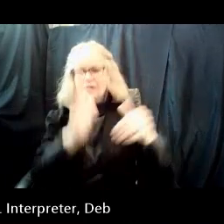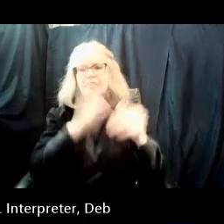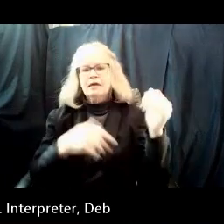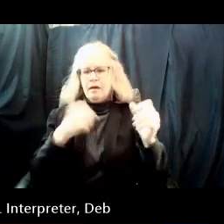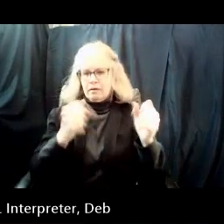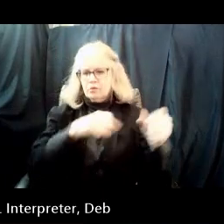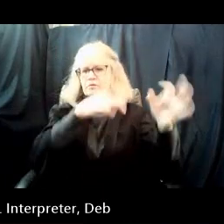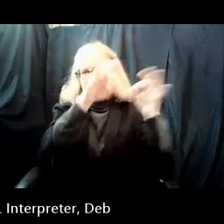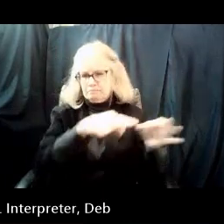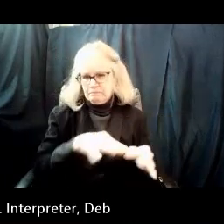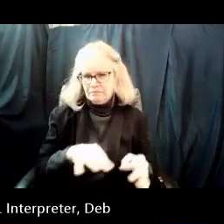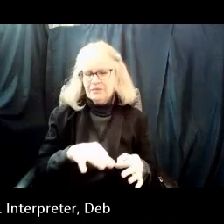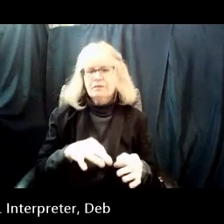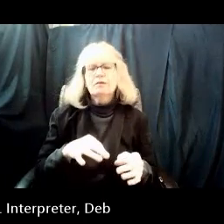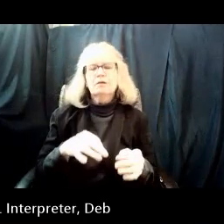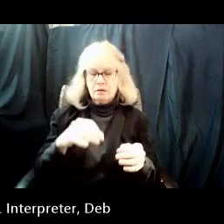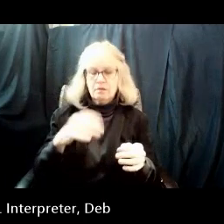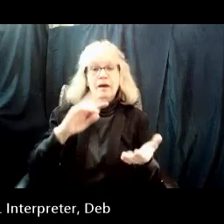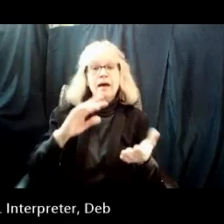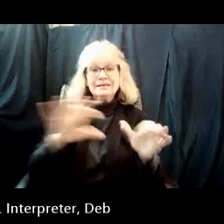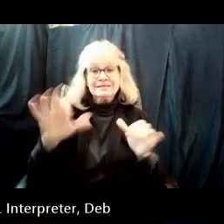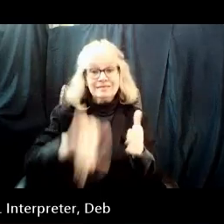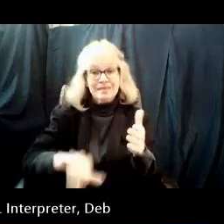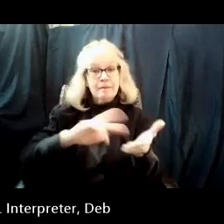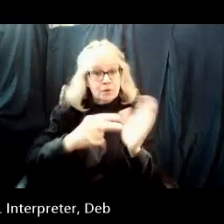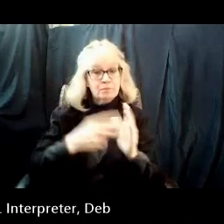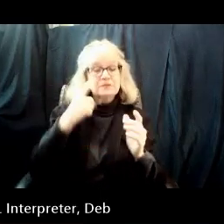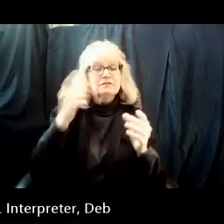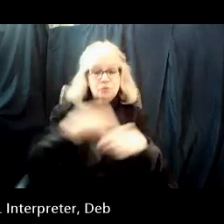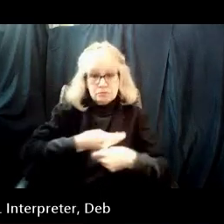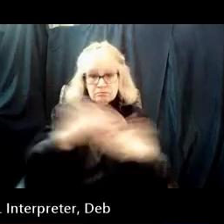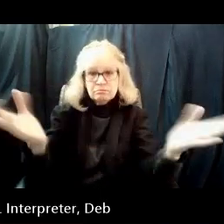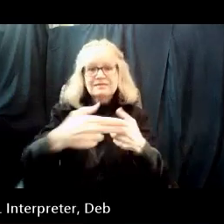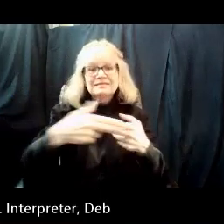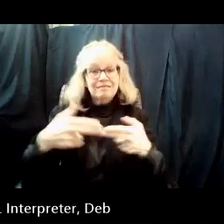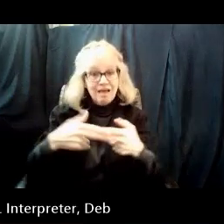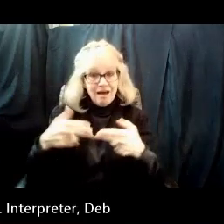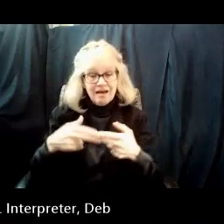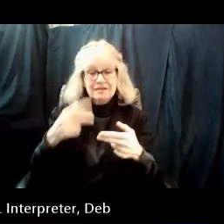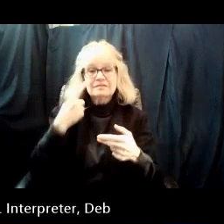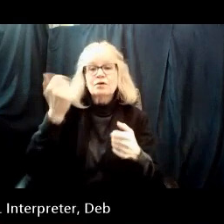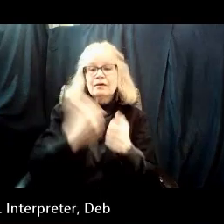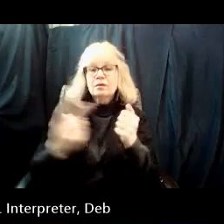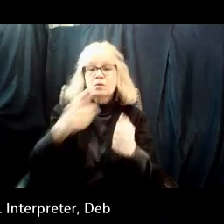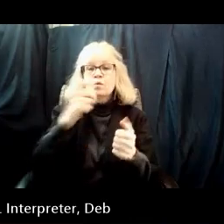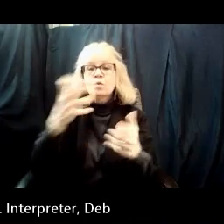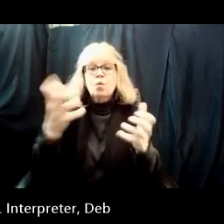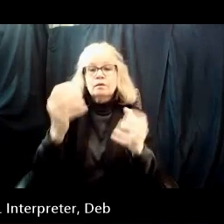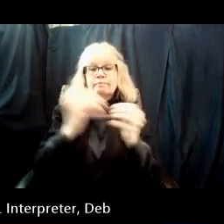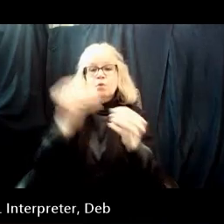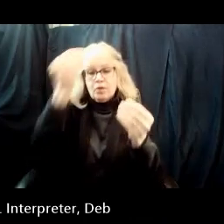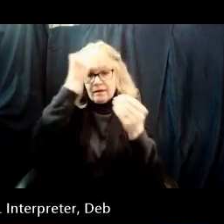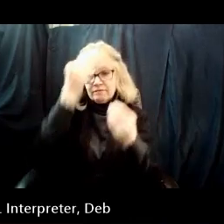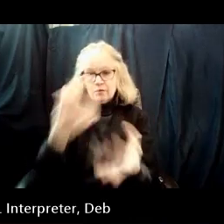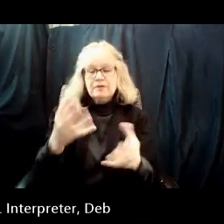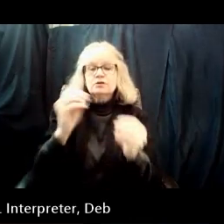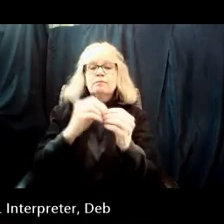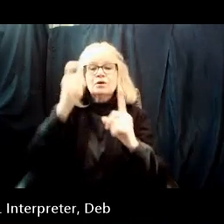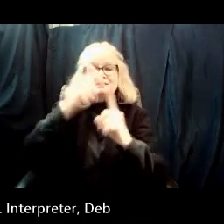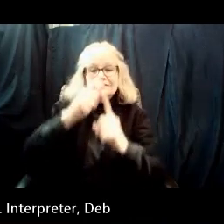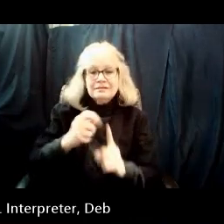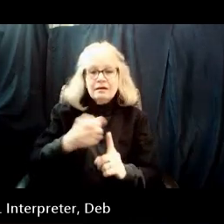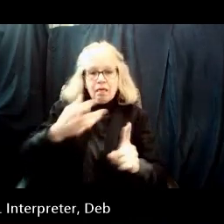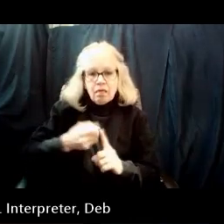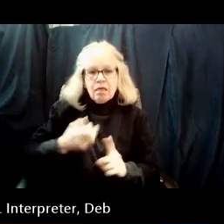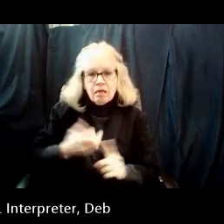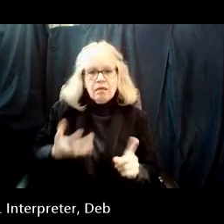I could provide these slides to anyone in this space who is interested in having more detail and information, so that you can